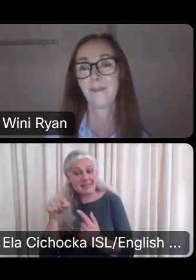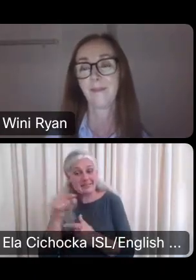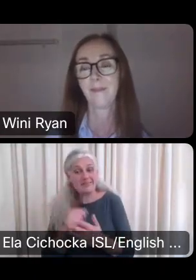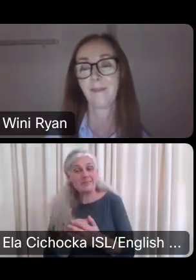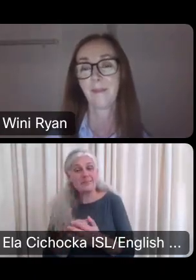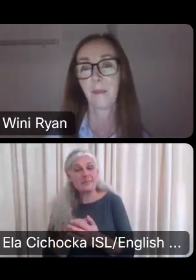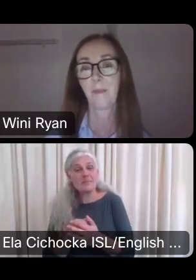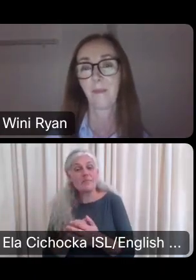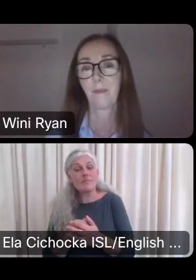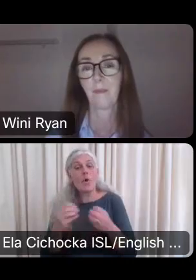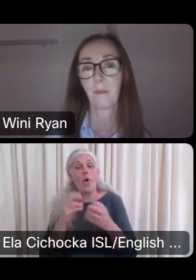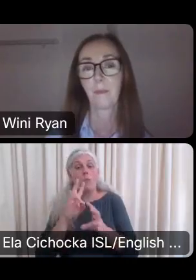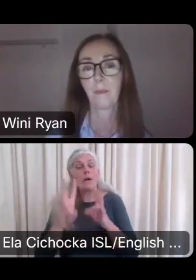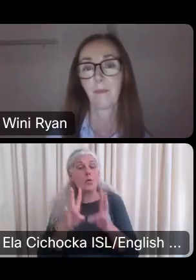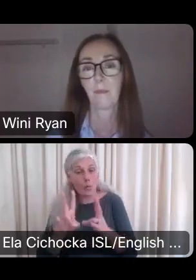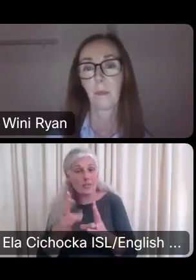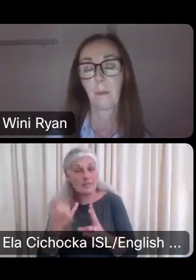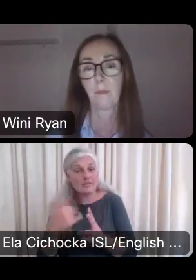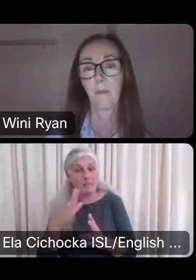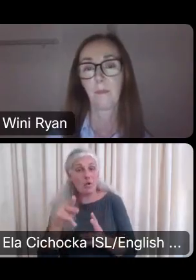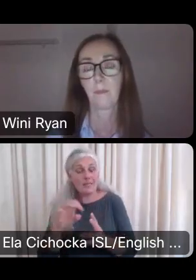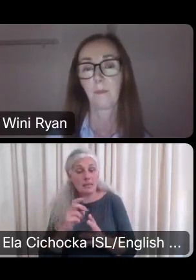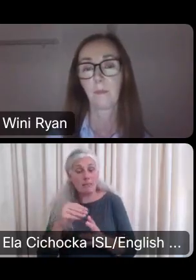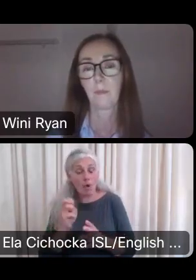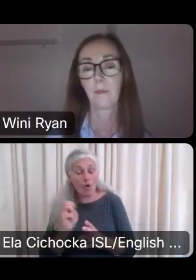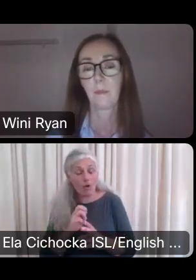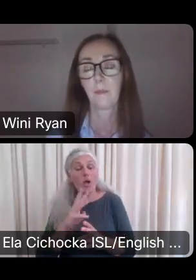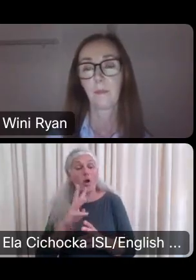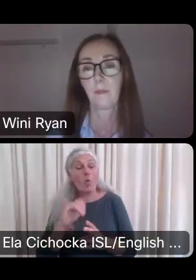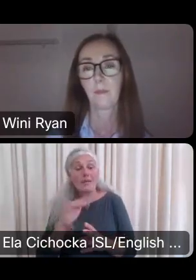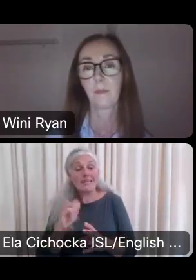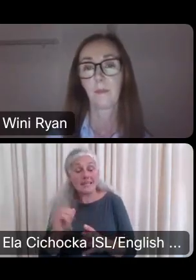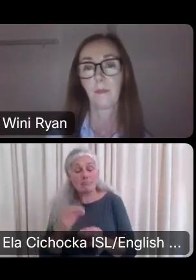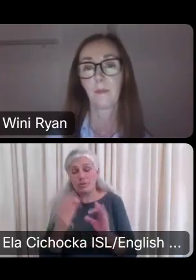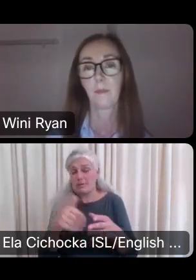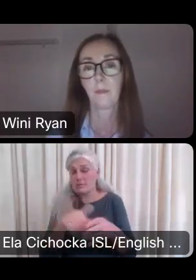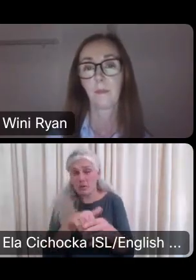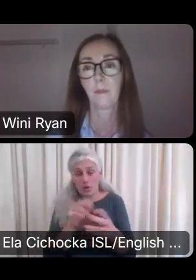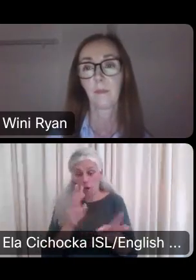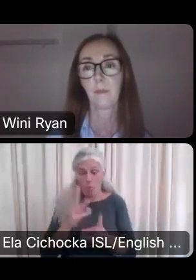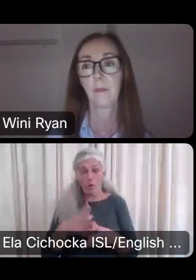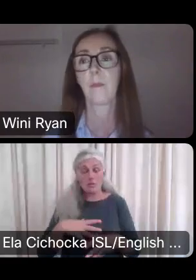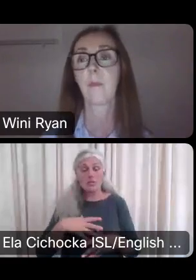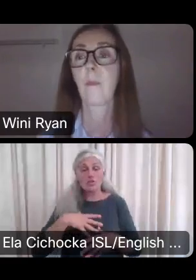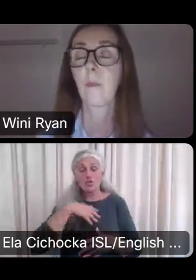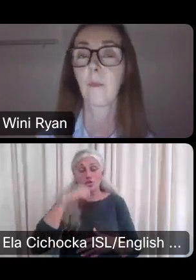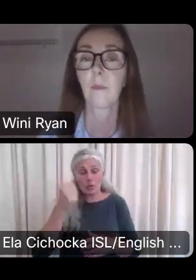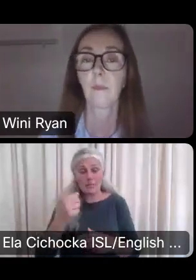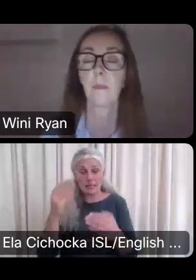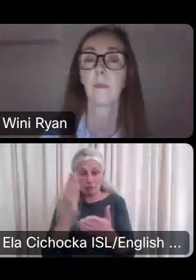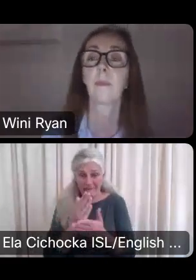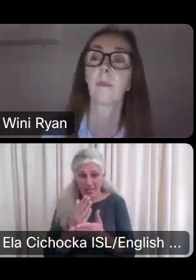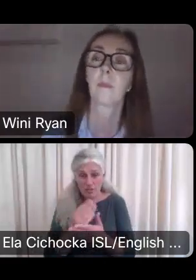question was from Louise Morris, who says, Winnie, excellent content. I work in suicide prevention. Can you